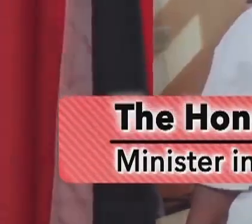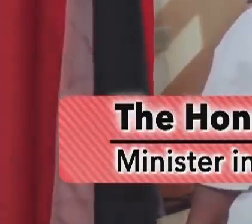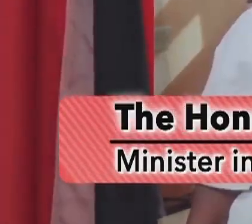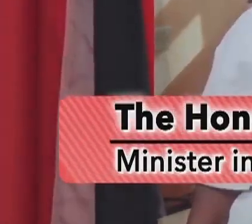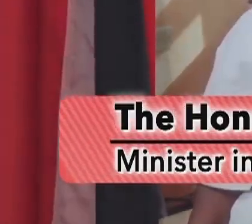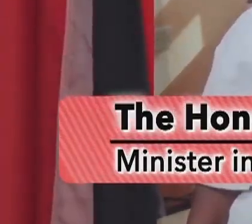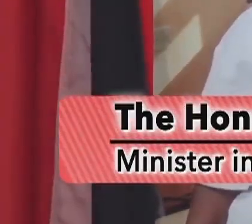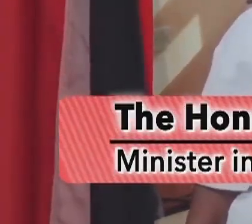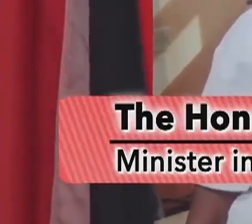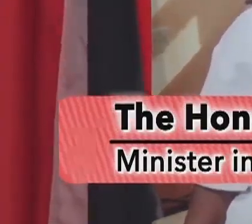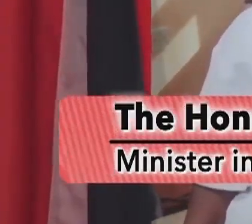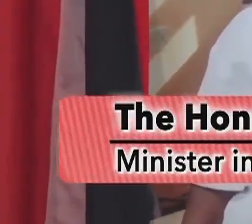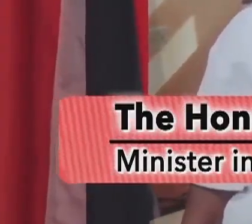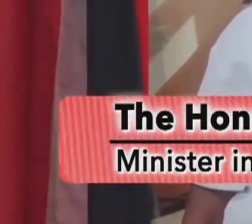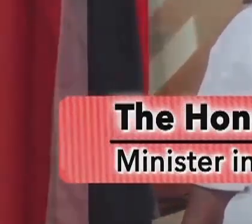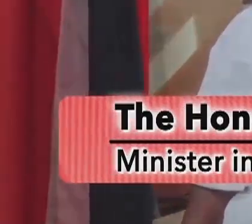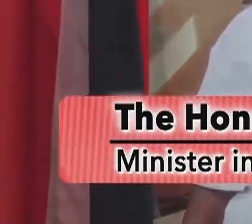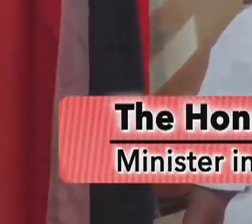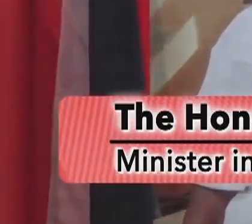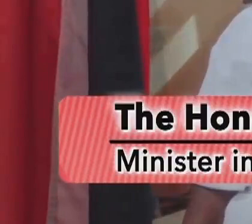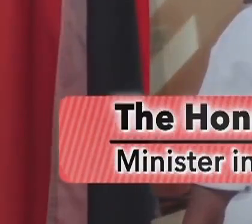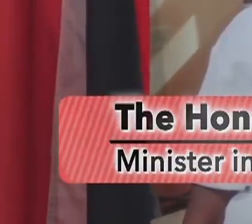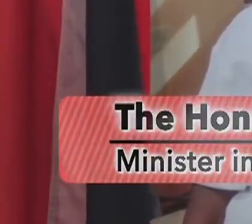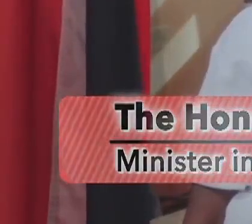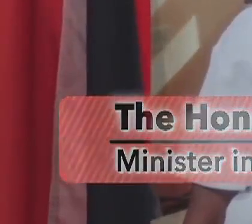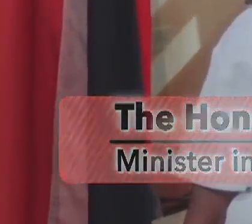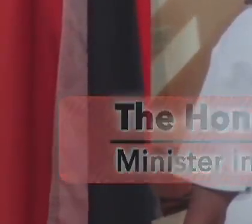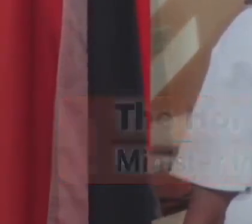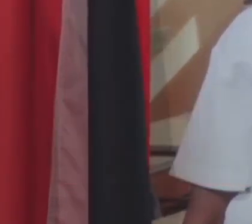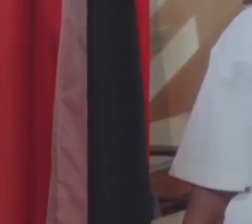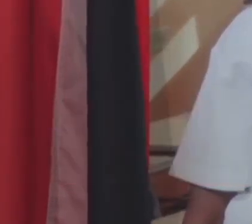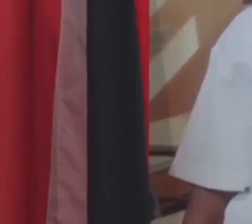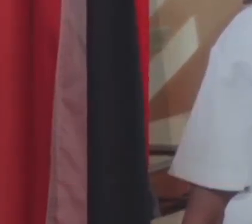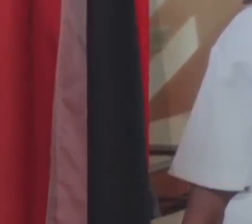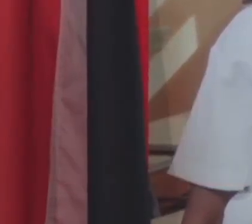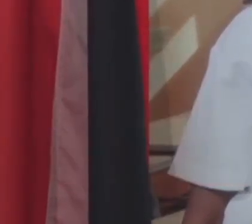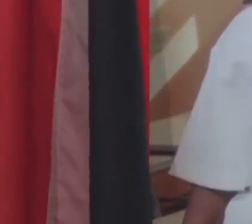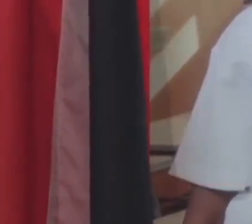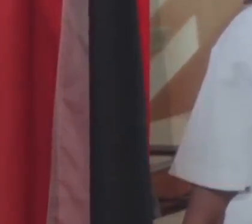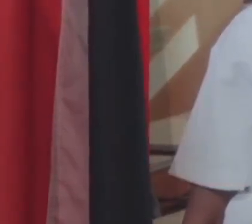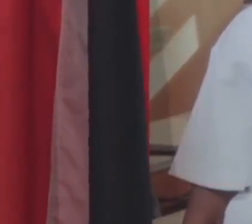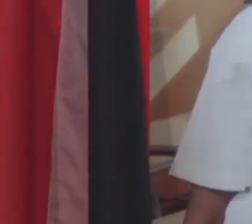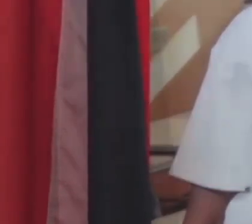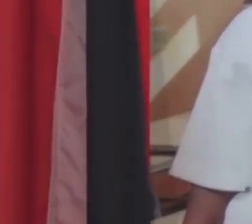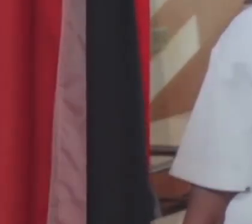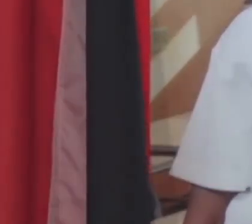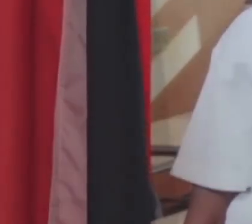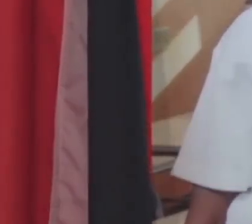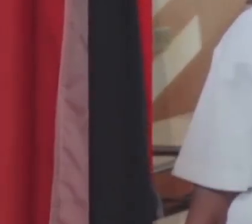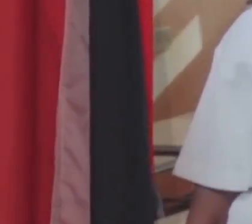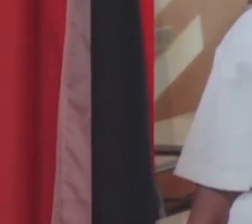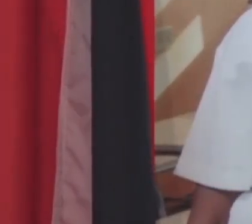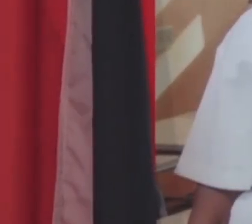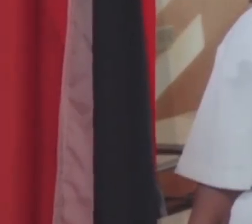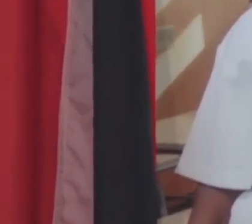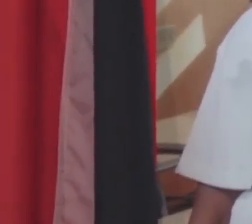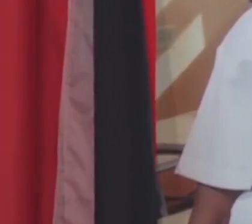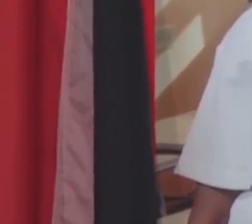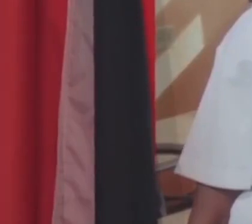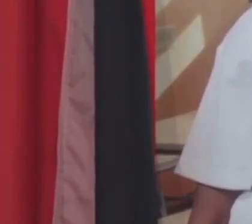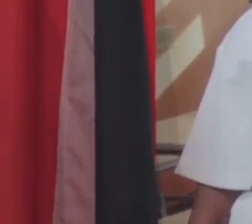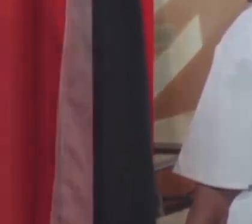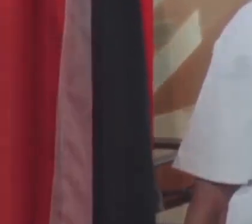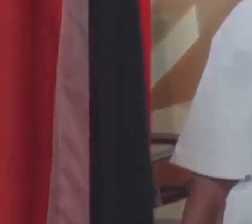magic happen. Her first initiative of Adopt a School program was a roaring success. And now I'm